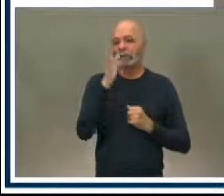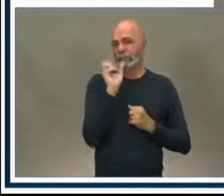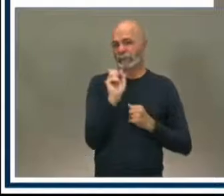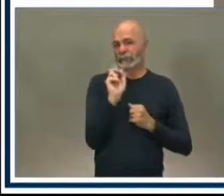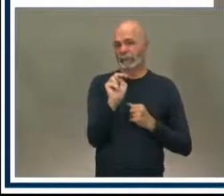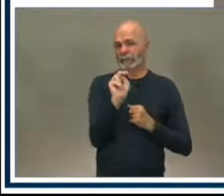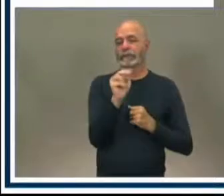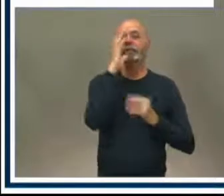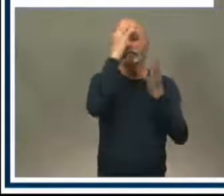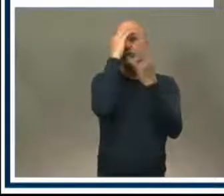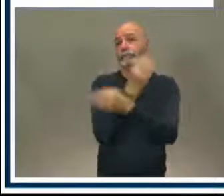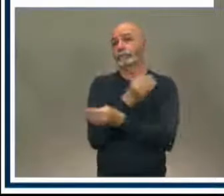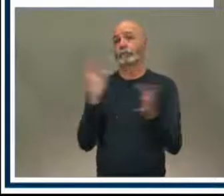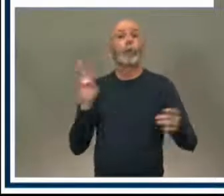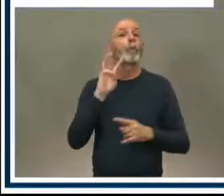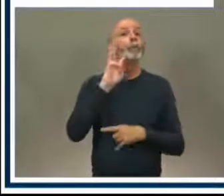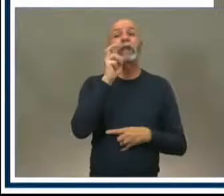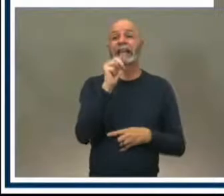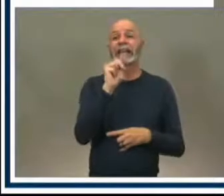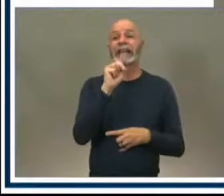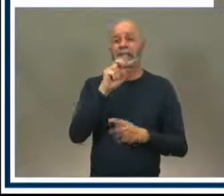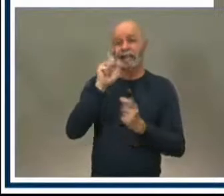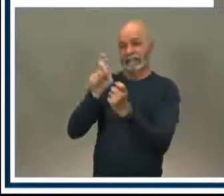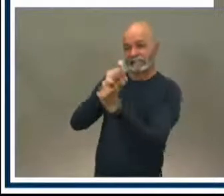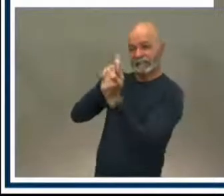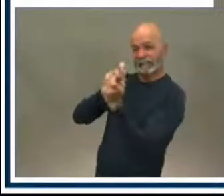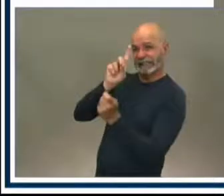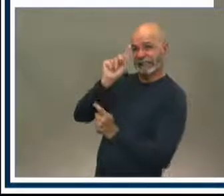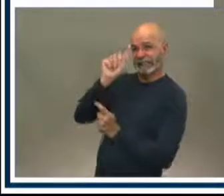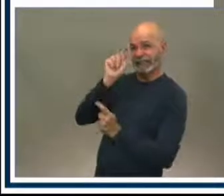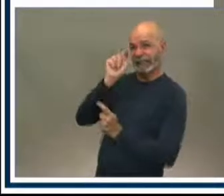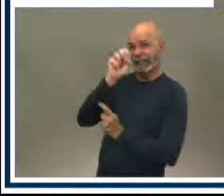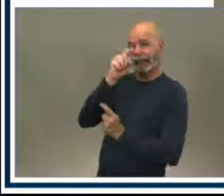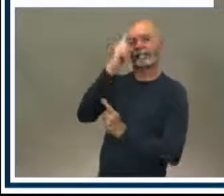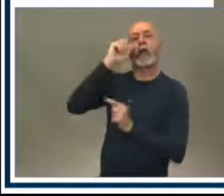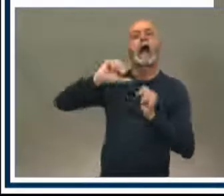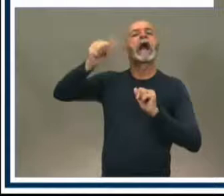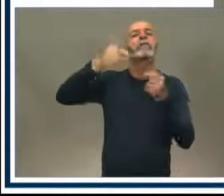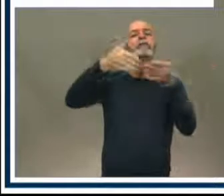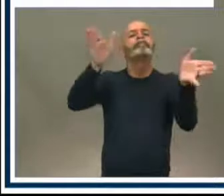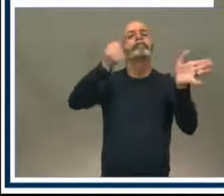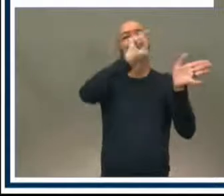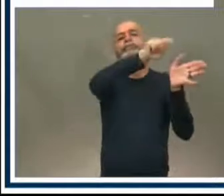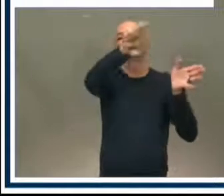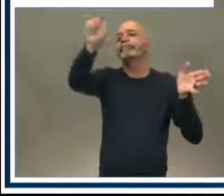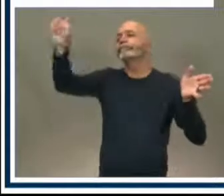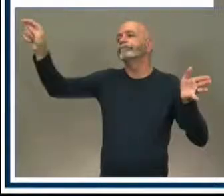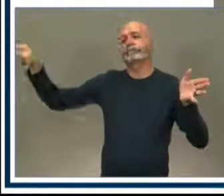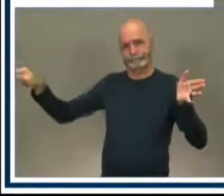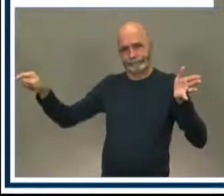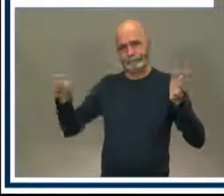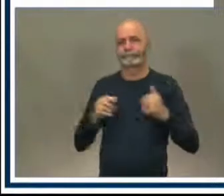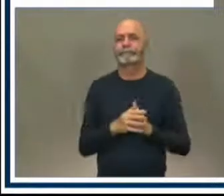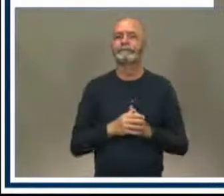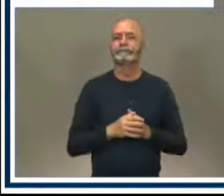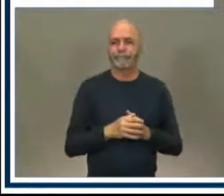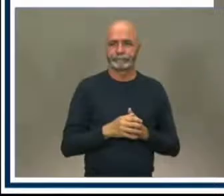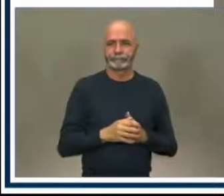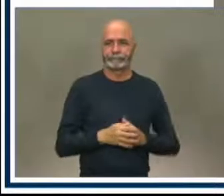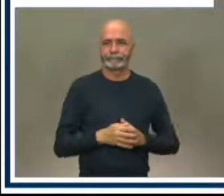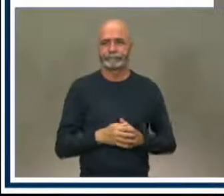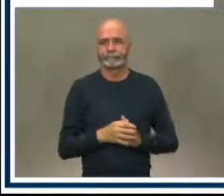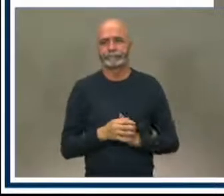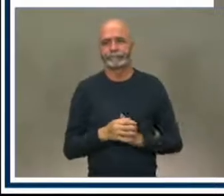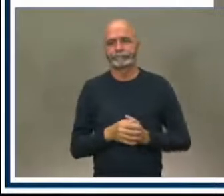specific dates that eligible Nova Scotians will be able to start booking appointments for booster doses. And as